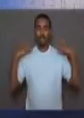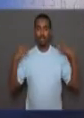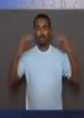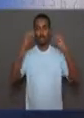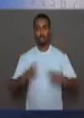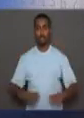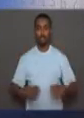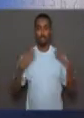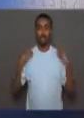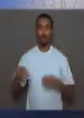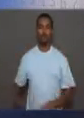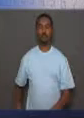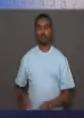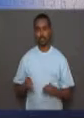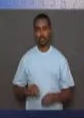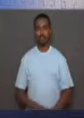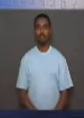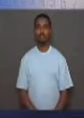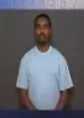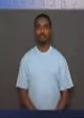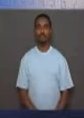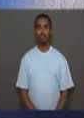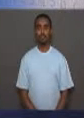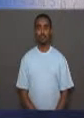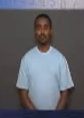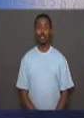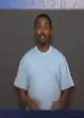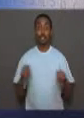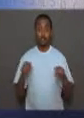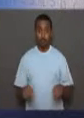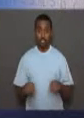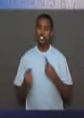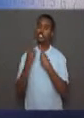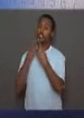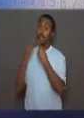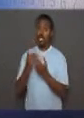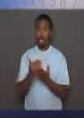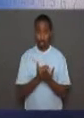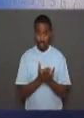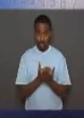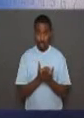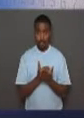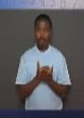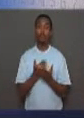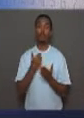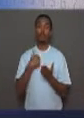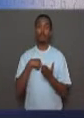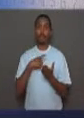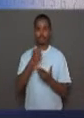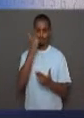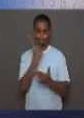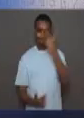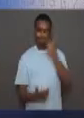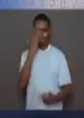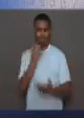Hello, teacher. Hello, students. In today's speaking lesson, we are going to debate